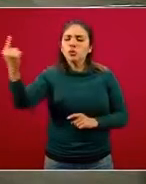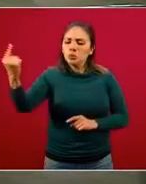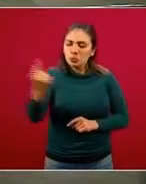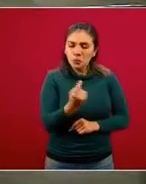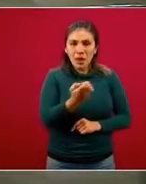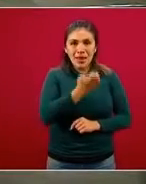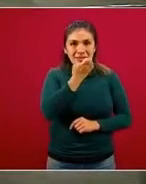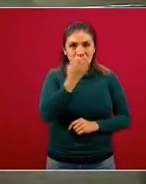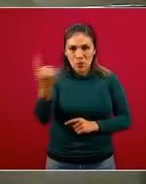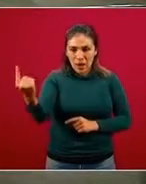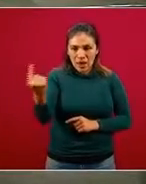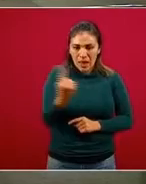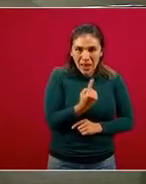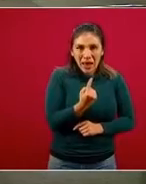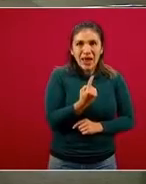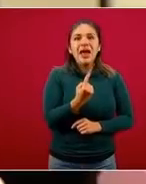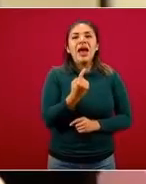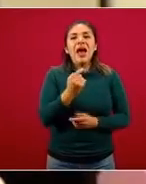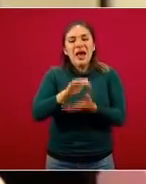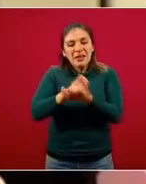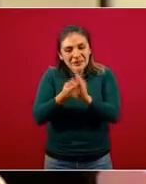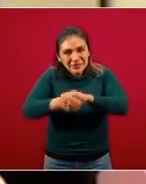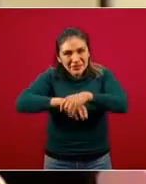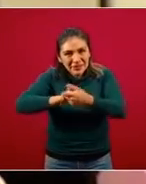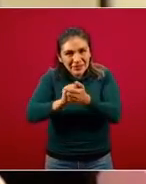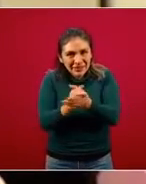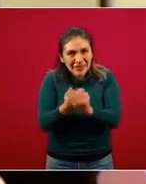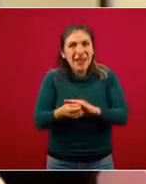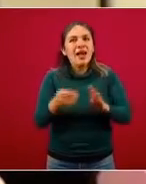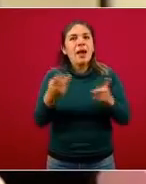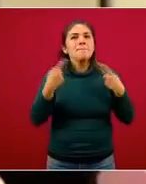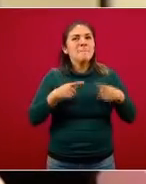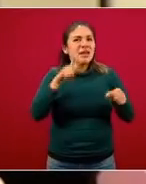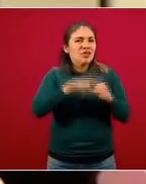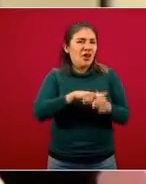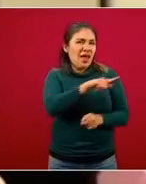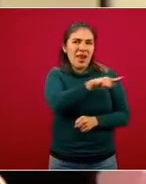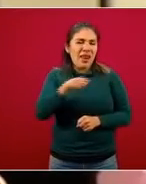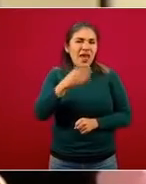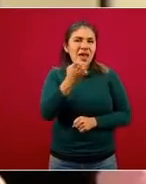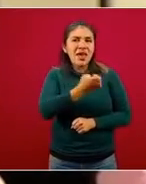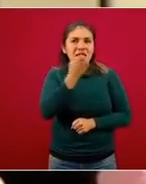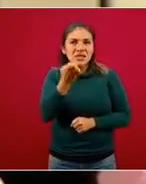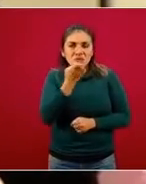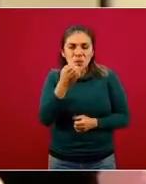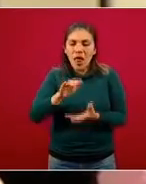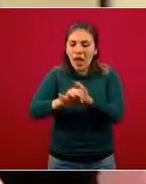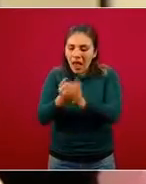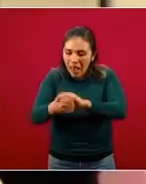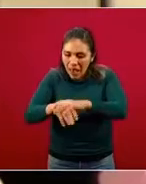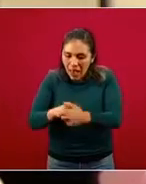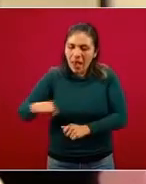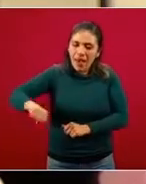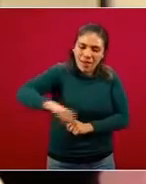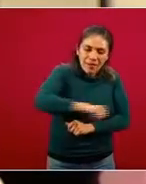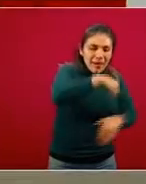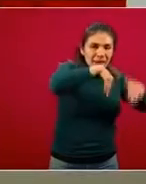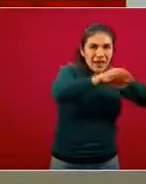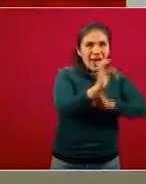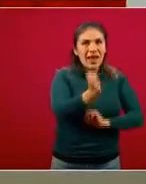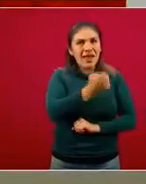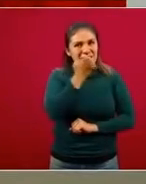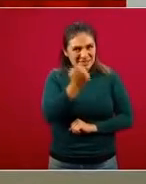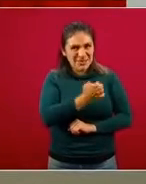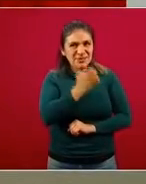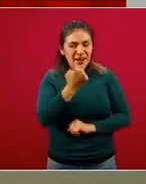la escuela, cómo lo how reciben, children arrive ¿sí? to Cómo lo school, recibe el personal de la how escuela, the cómo ingresa a la educational escuela personnel receive